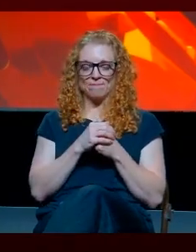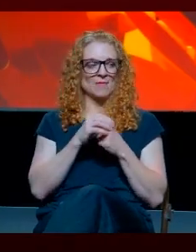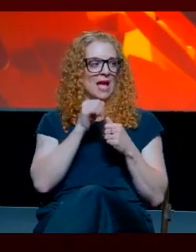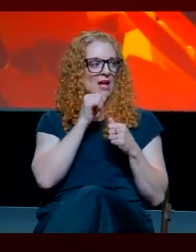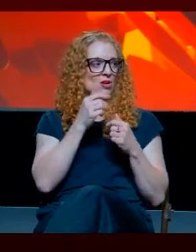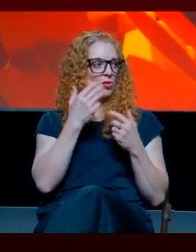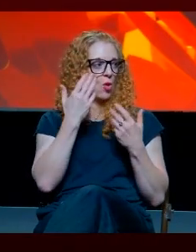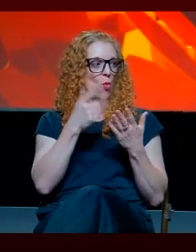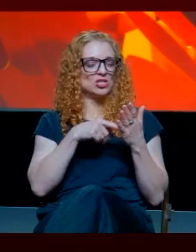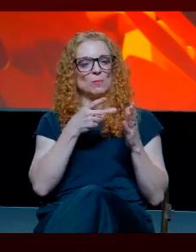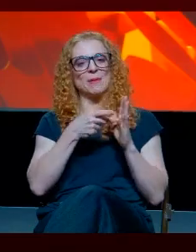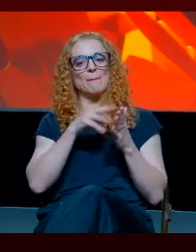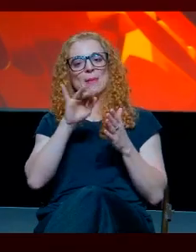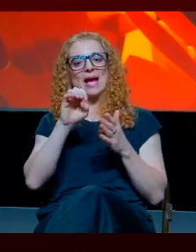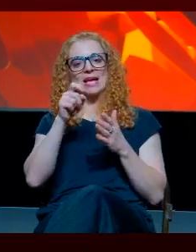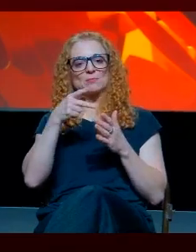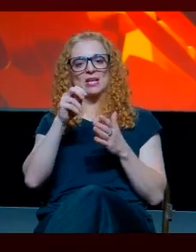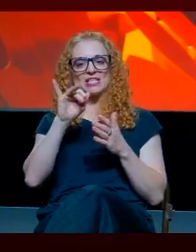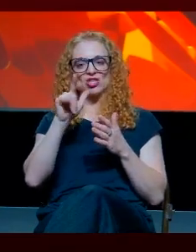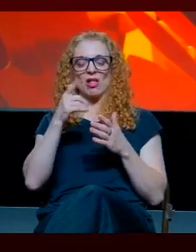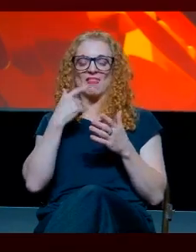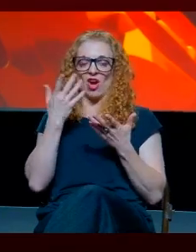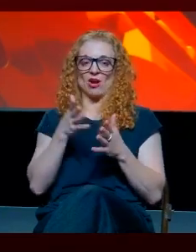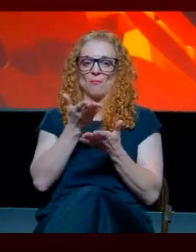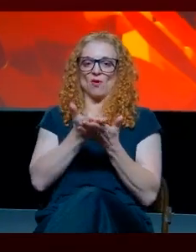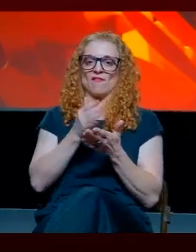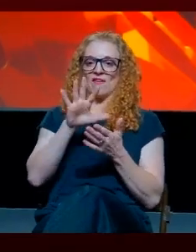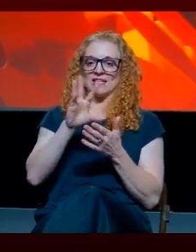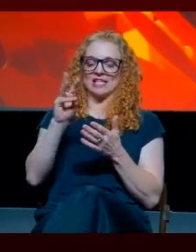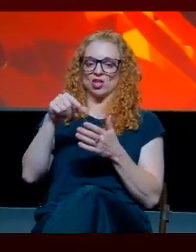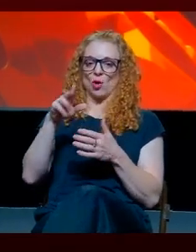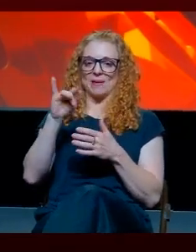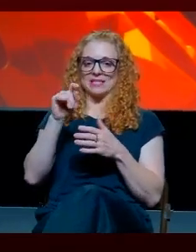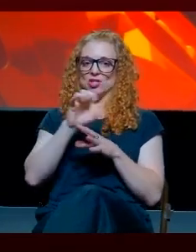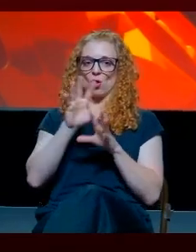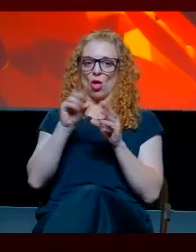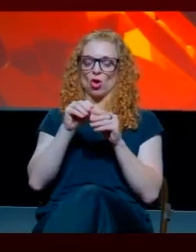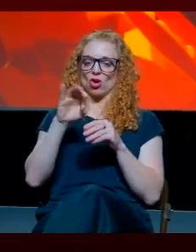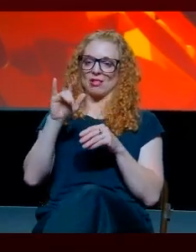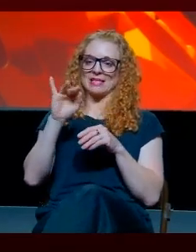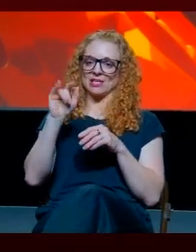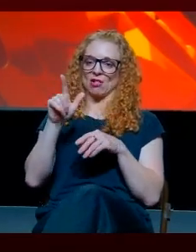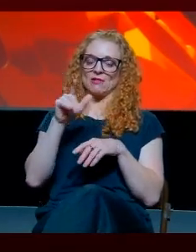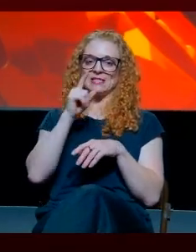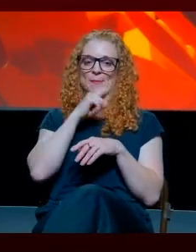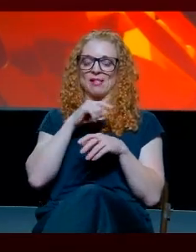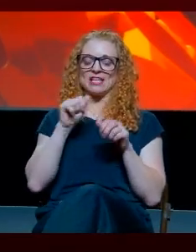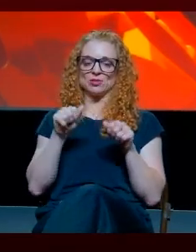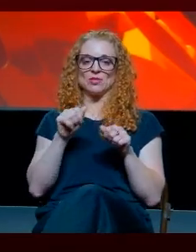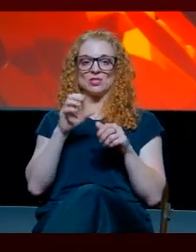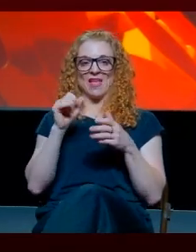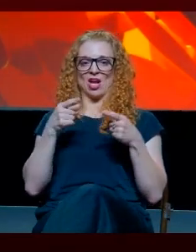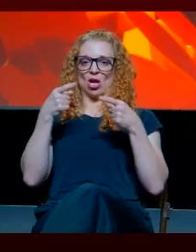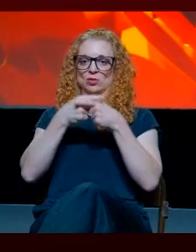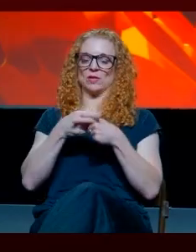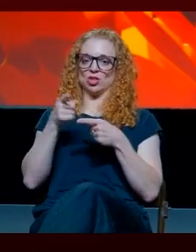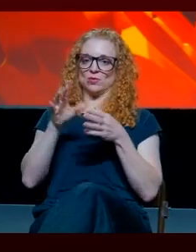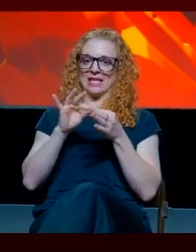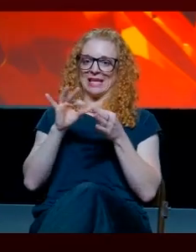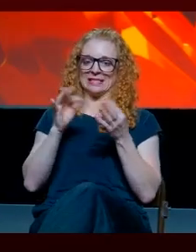it's an exponential. I think that they've showed that at 56 qubits, they're no longer classically simulable, which contradicts what you